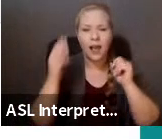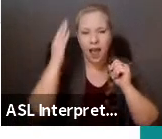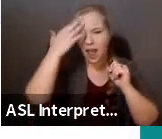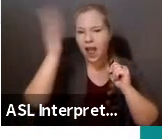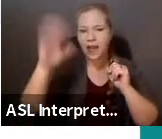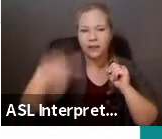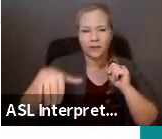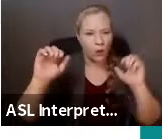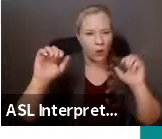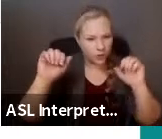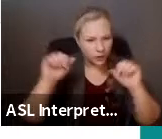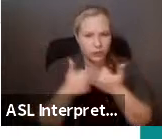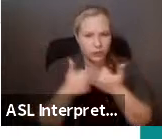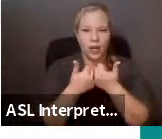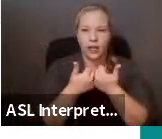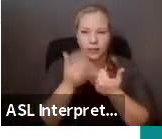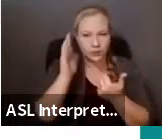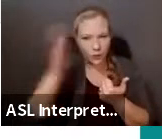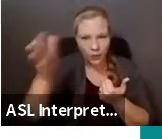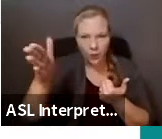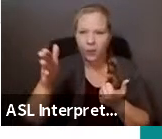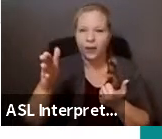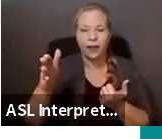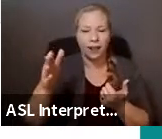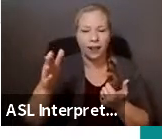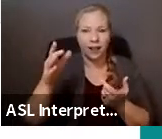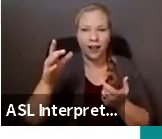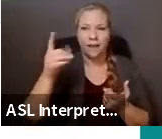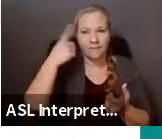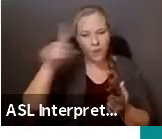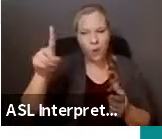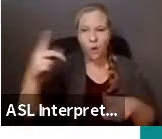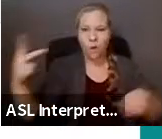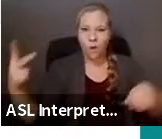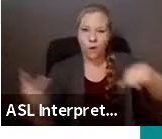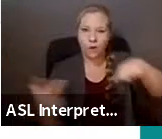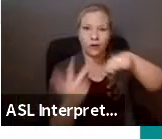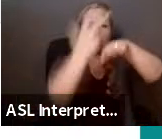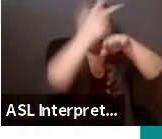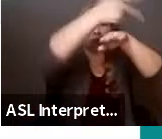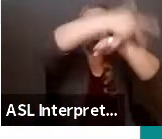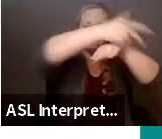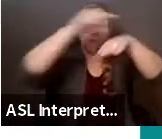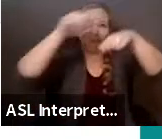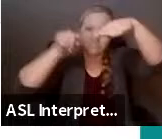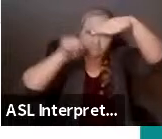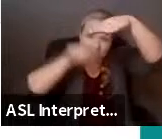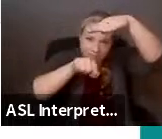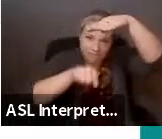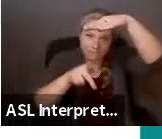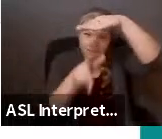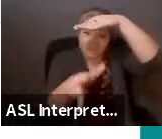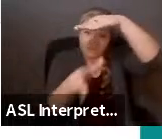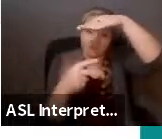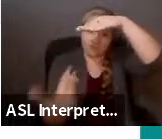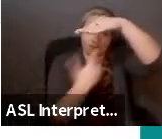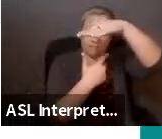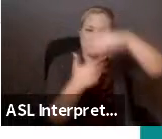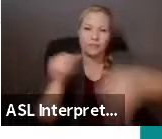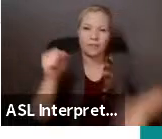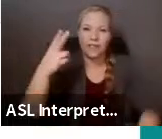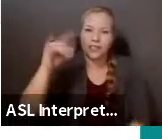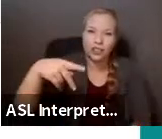getting the landing down low enough without blocking shipping traffic to serve those. But I wonder